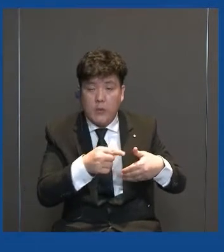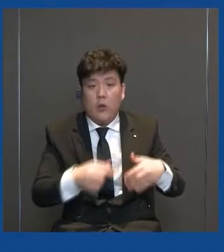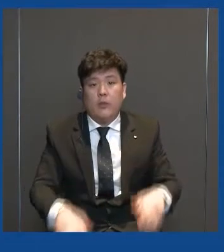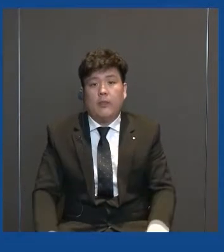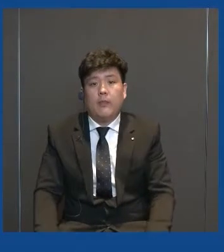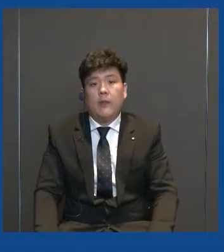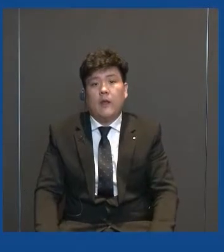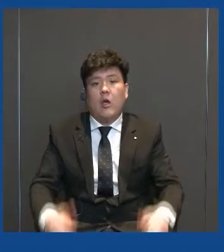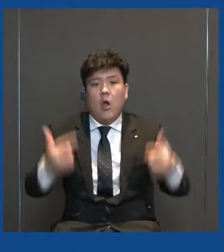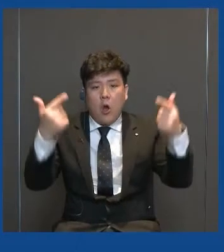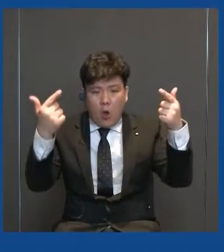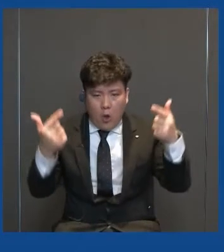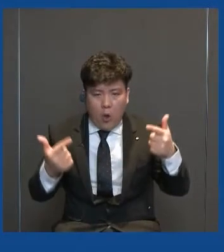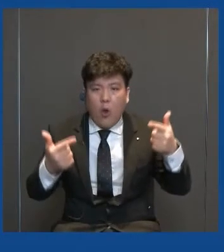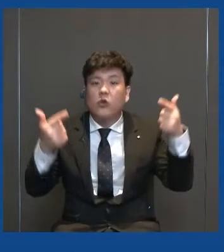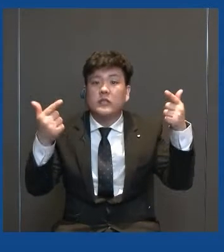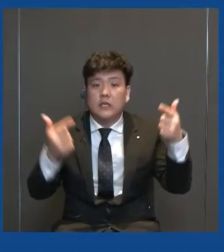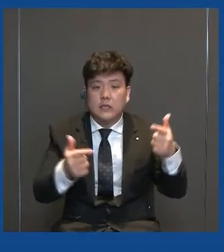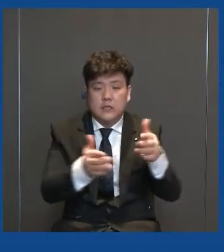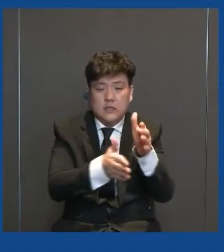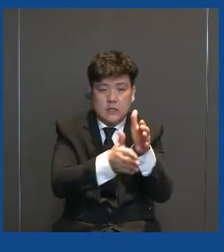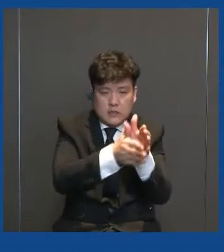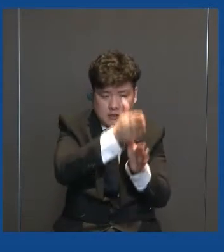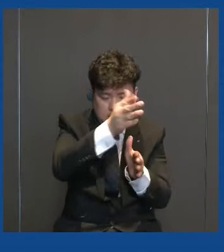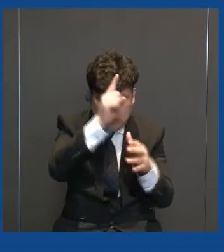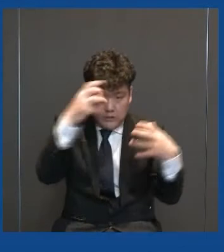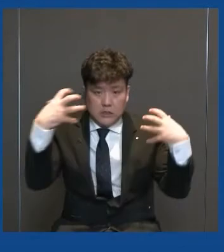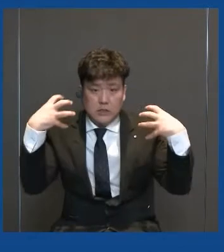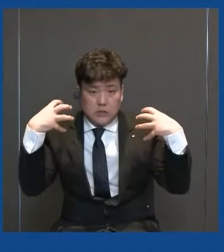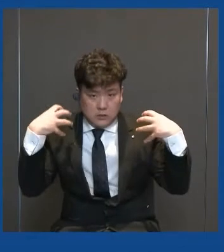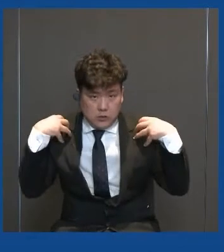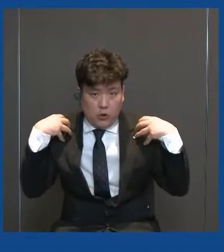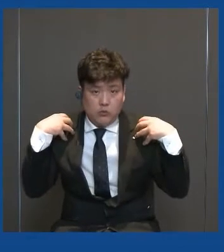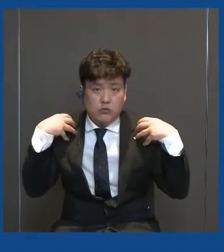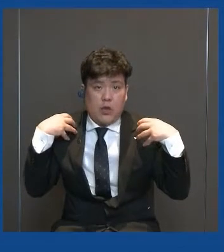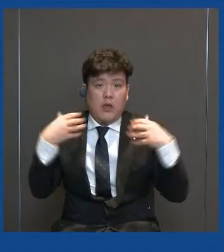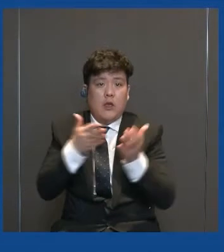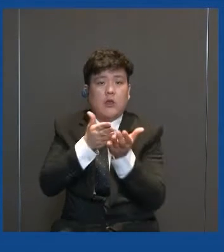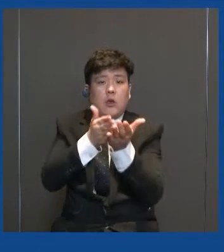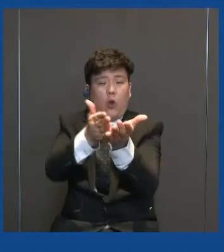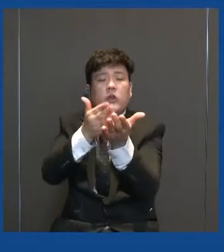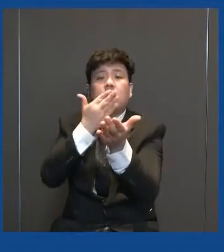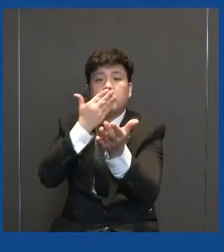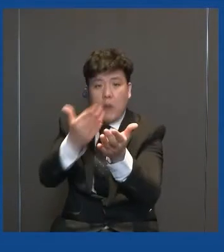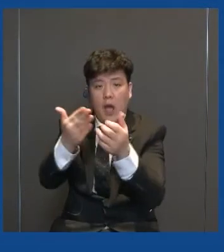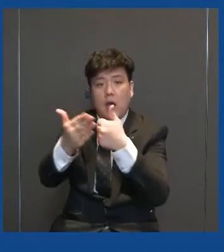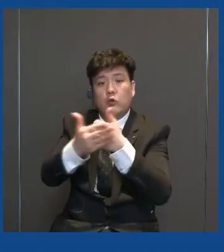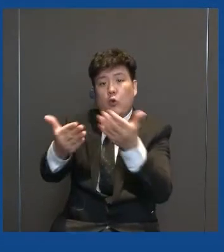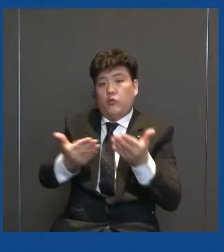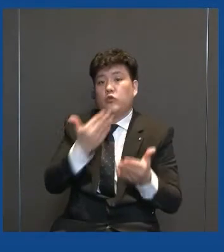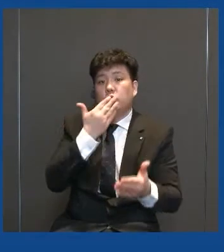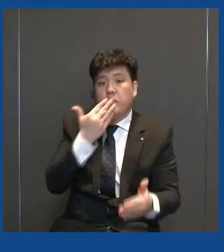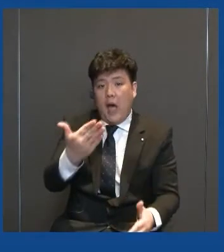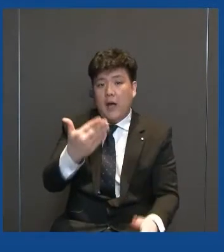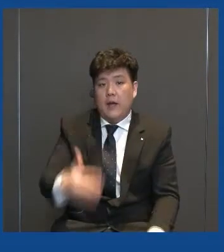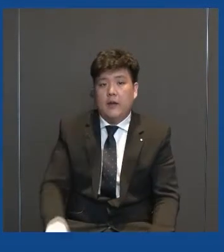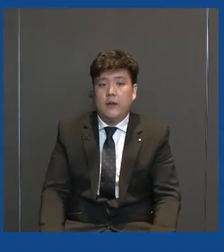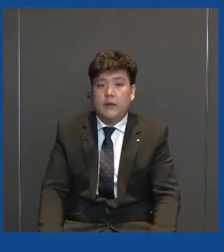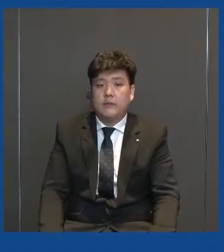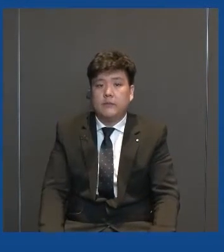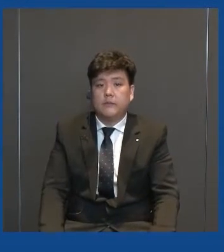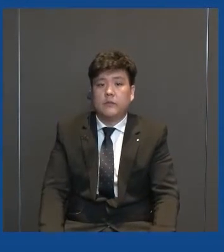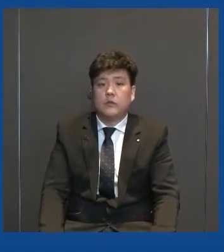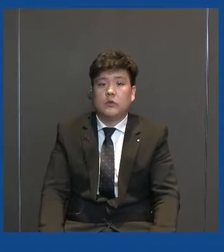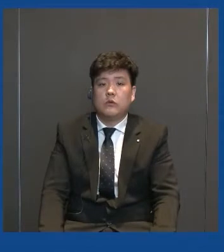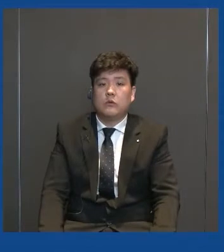non-governmental initiatives have helped the elderly during the COVID-19